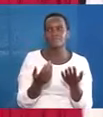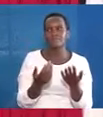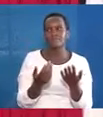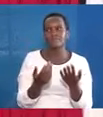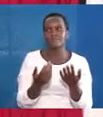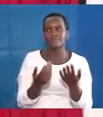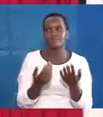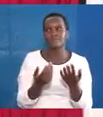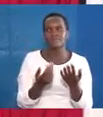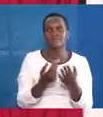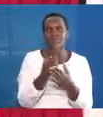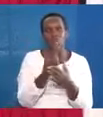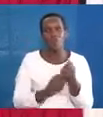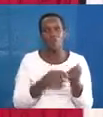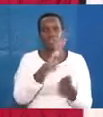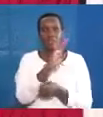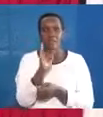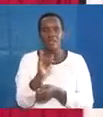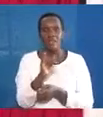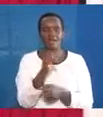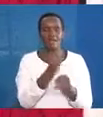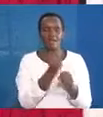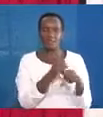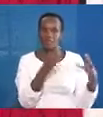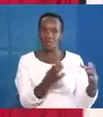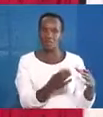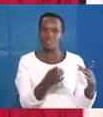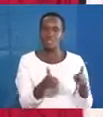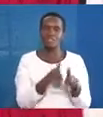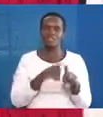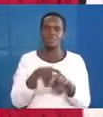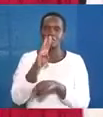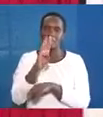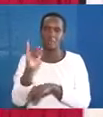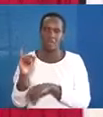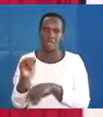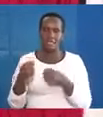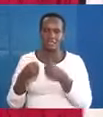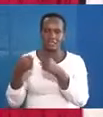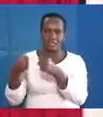Both the BBI Task Force and eventually the BBI Steering Committee